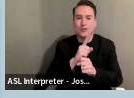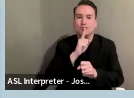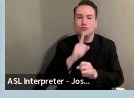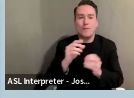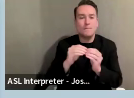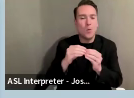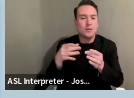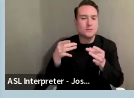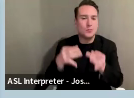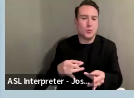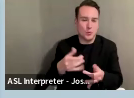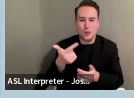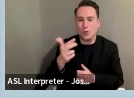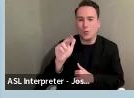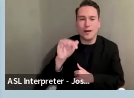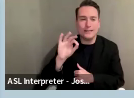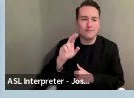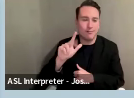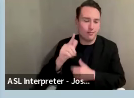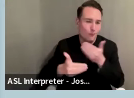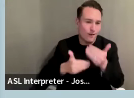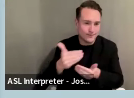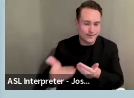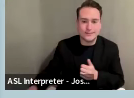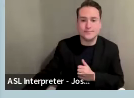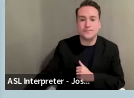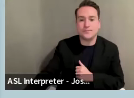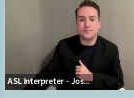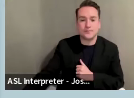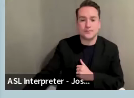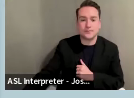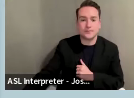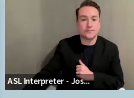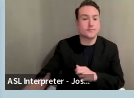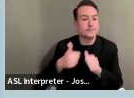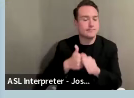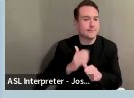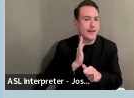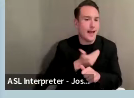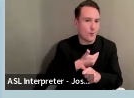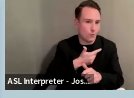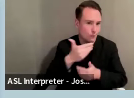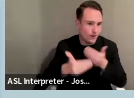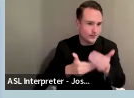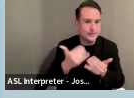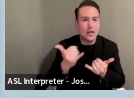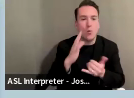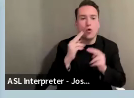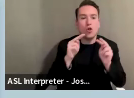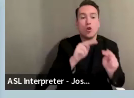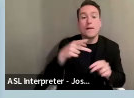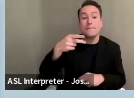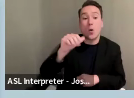and according to our terms. So we're going to look at the durable power of attorney for financial purposes and an advanced healthcare